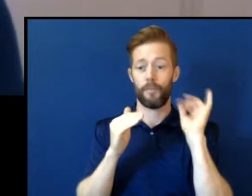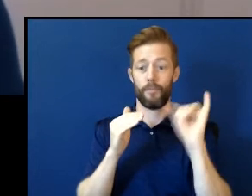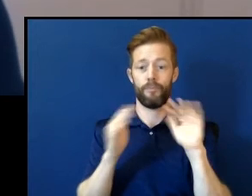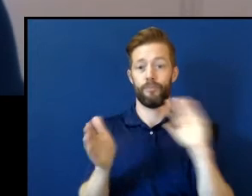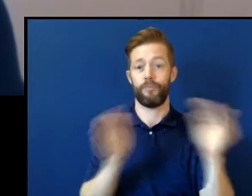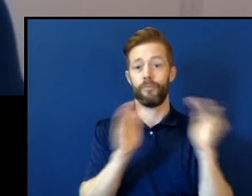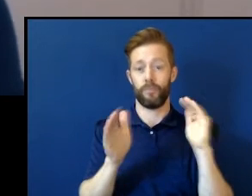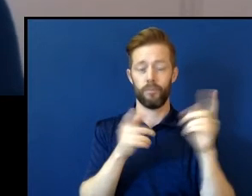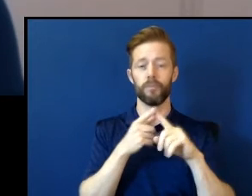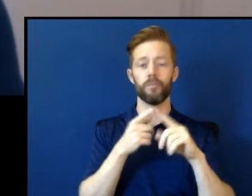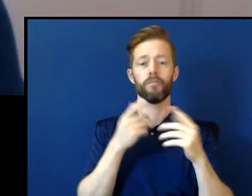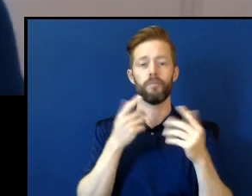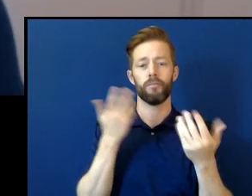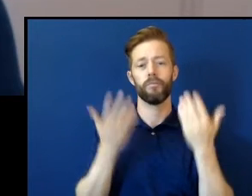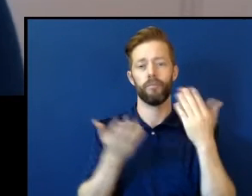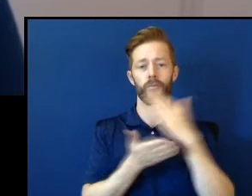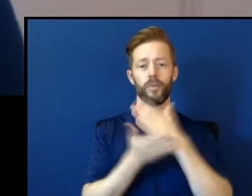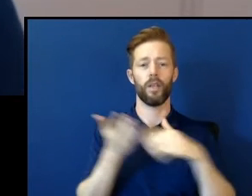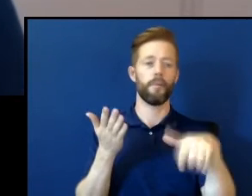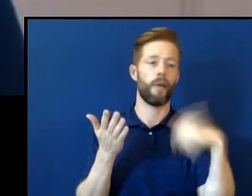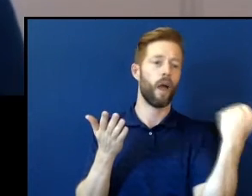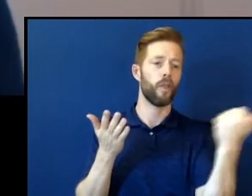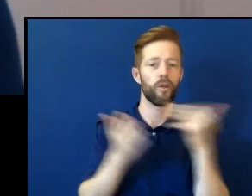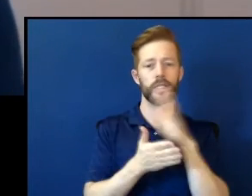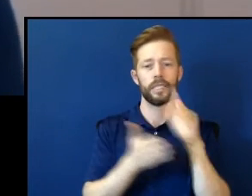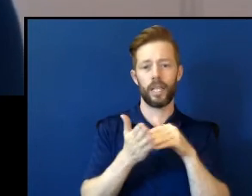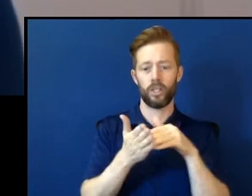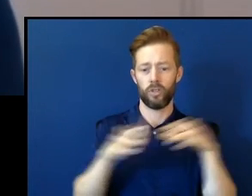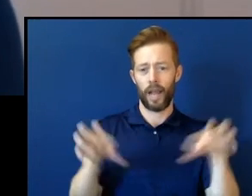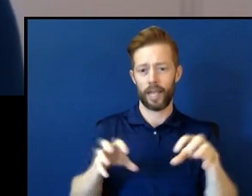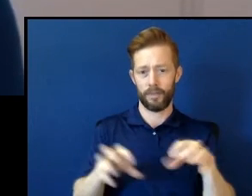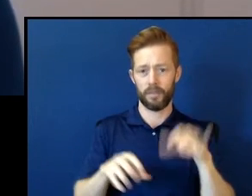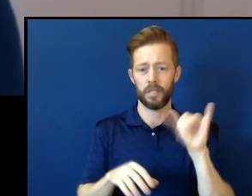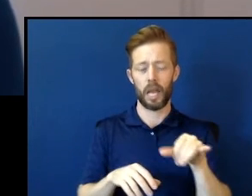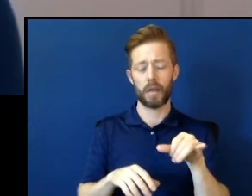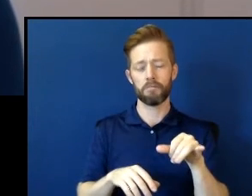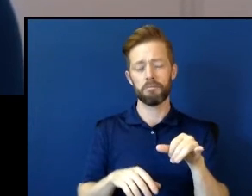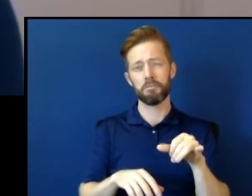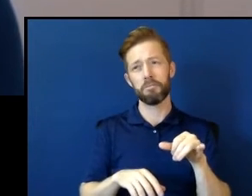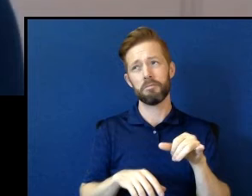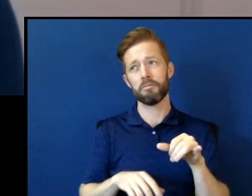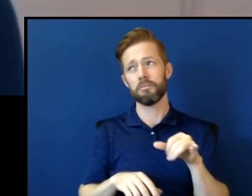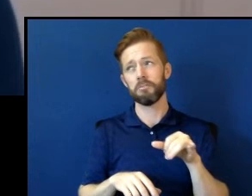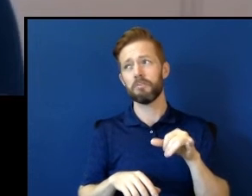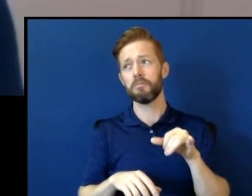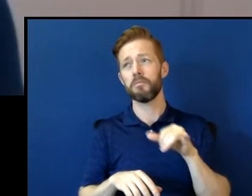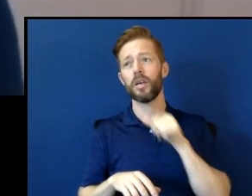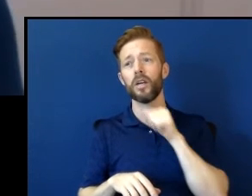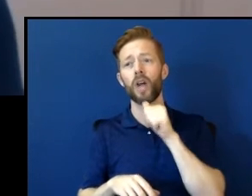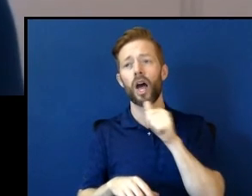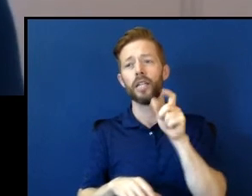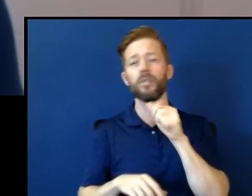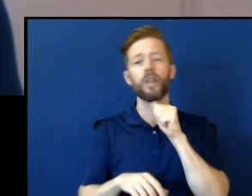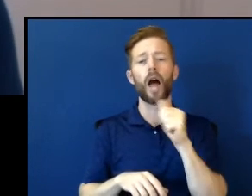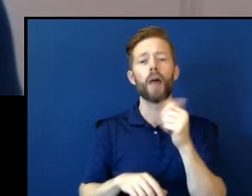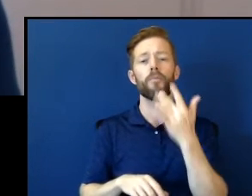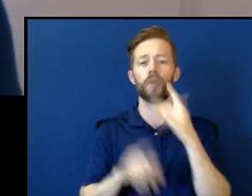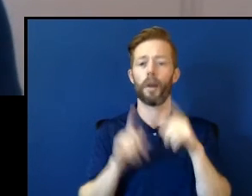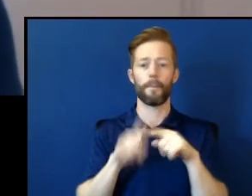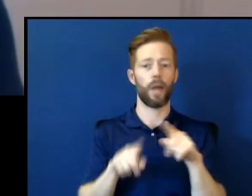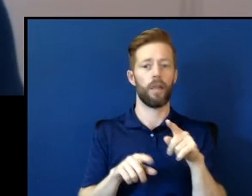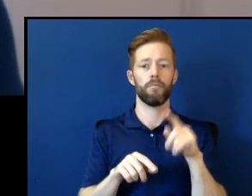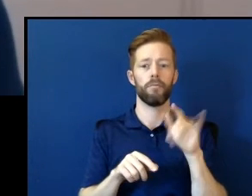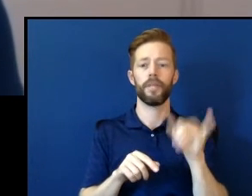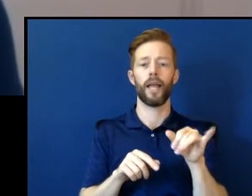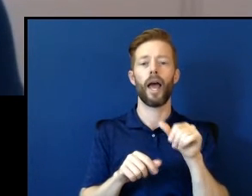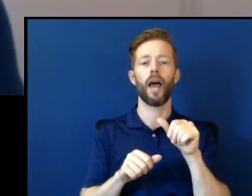with an adult, and compare that to maybe some other center activities that not necessarily aren't preferred,